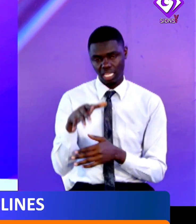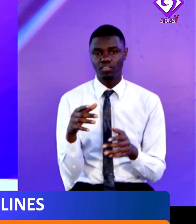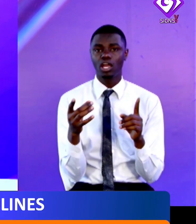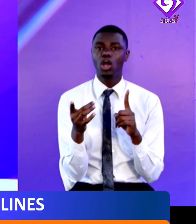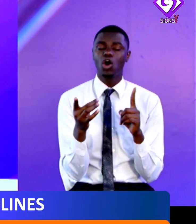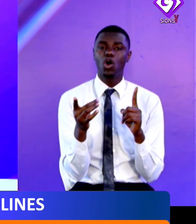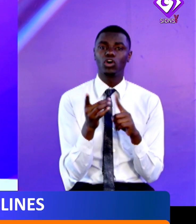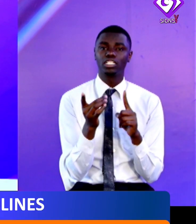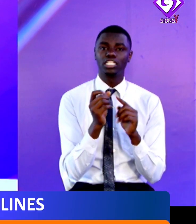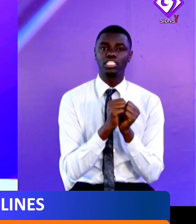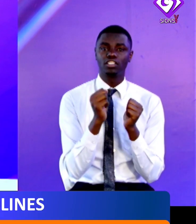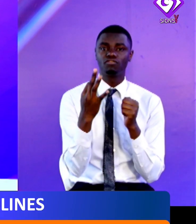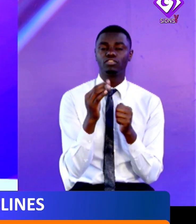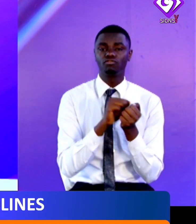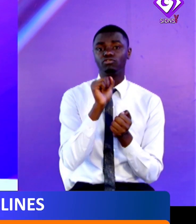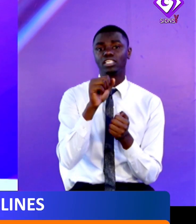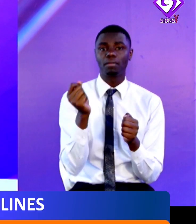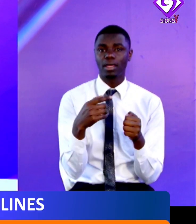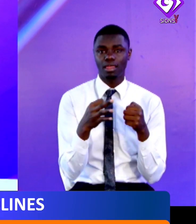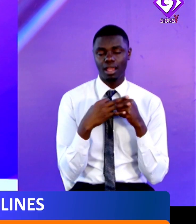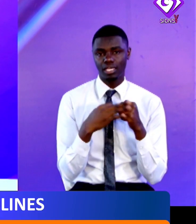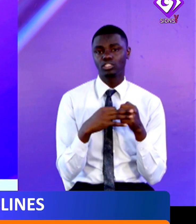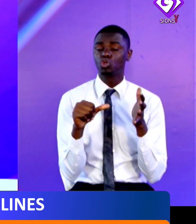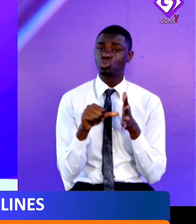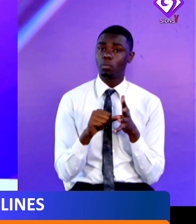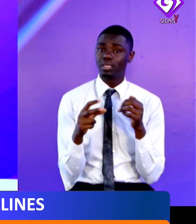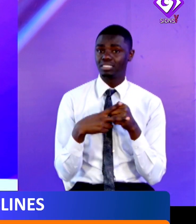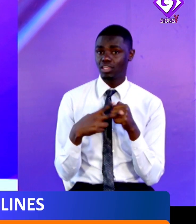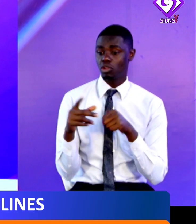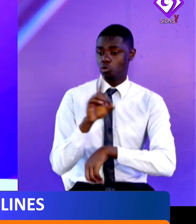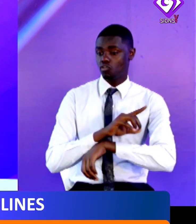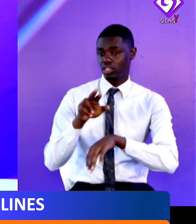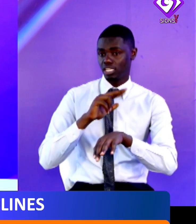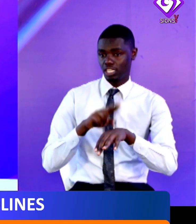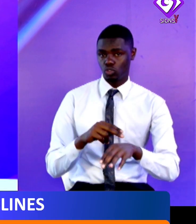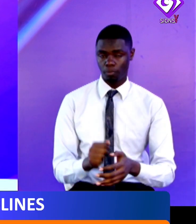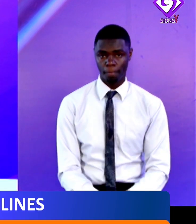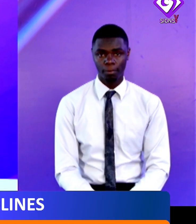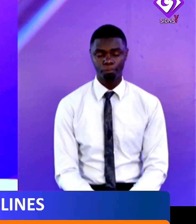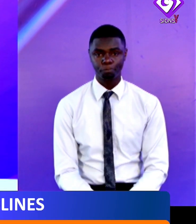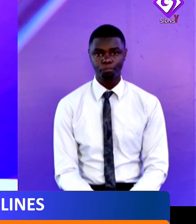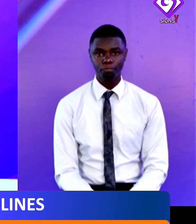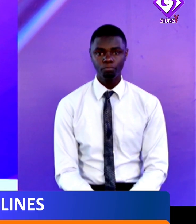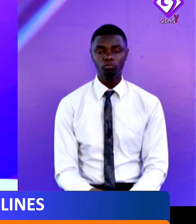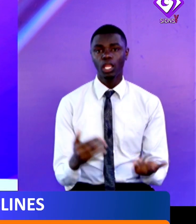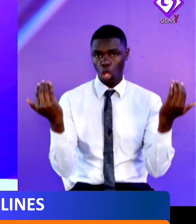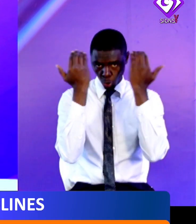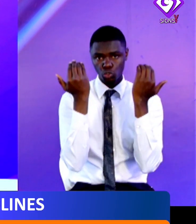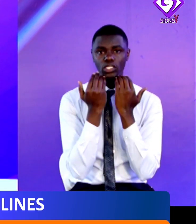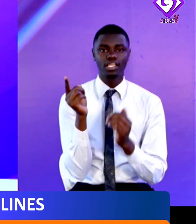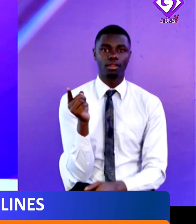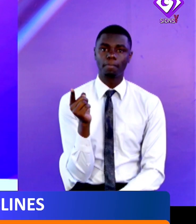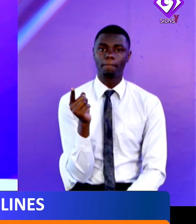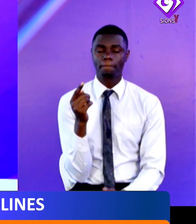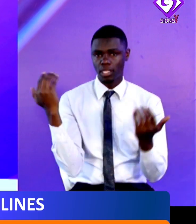And you can get that story, more on that story on page 7 of the Daily Nation. And on judiciary matters,